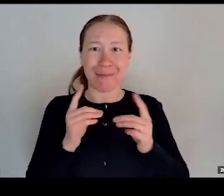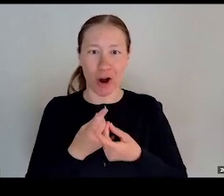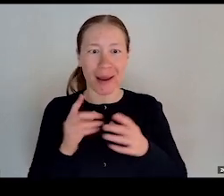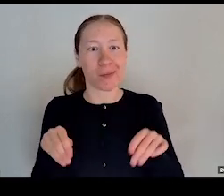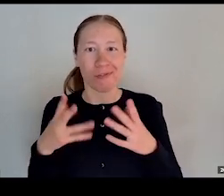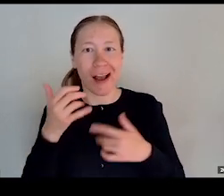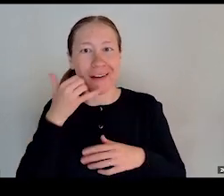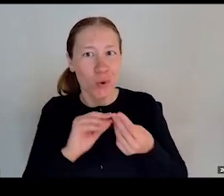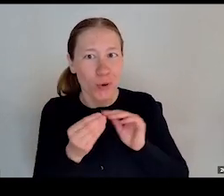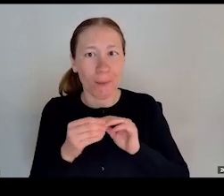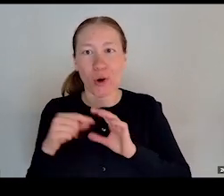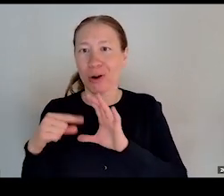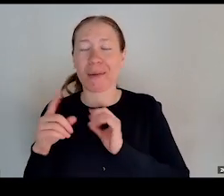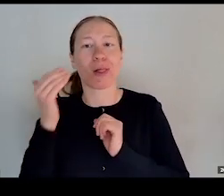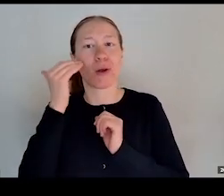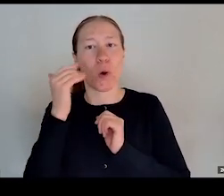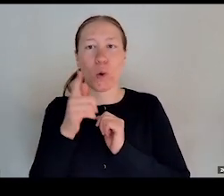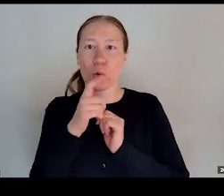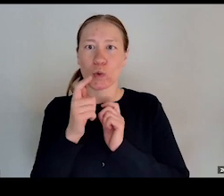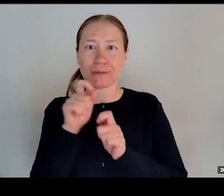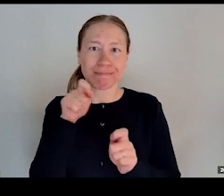or email so that they know who to go to.